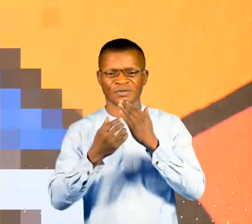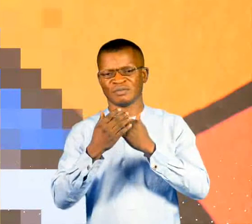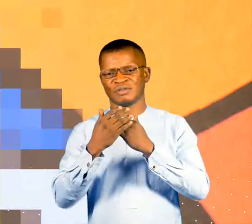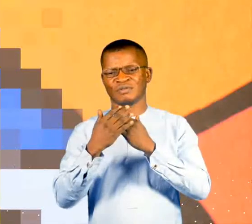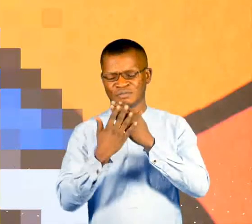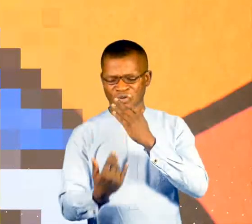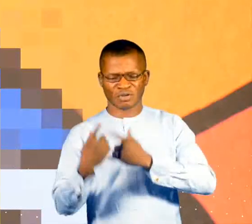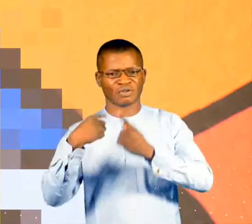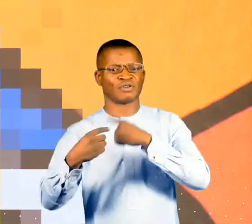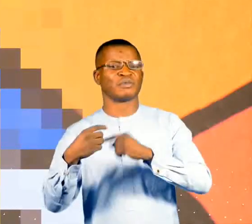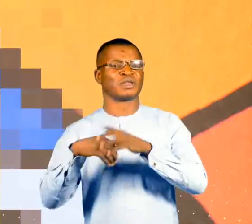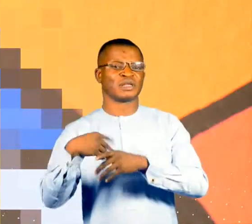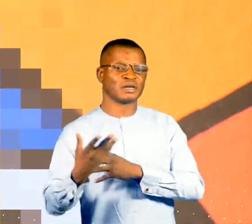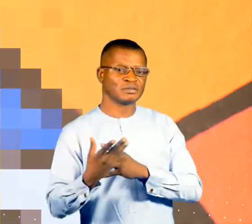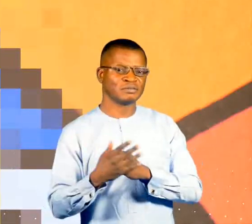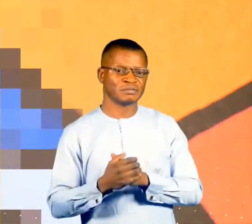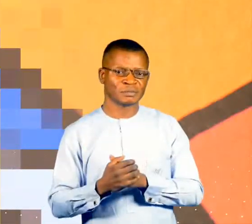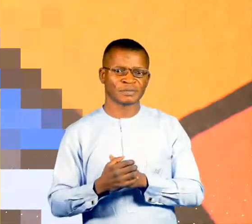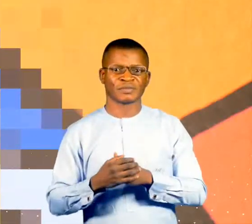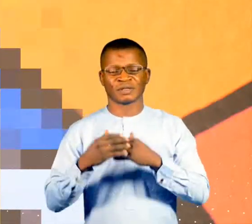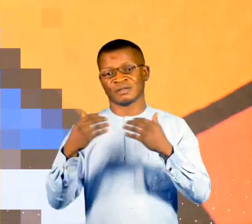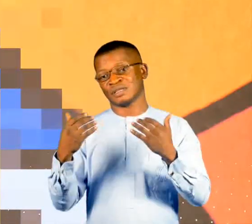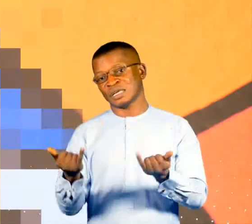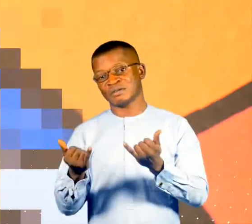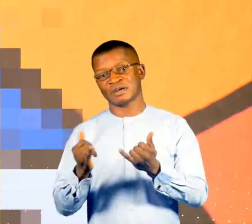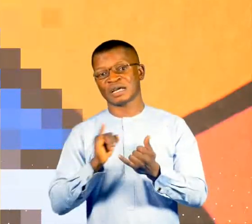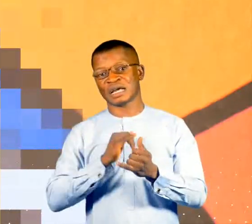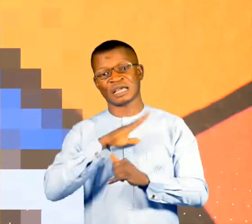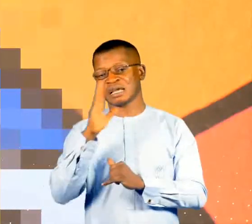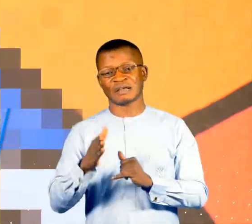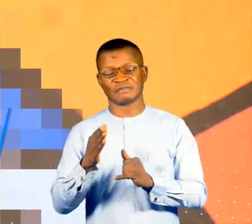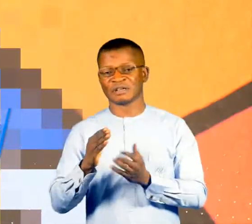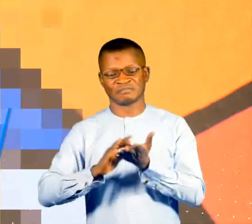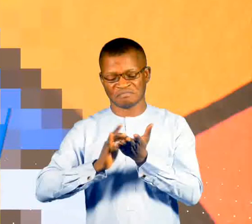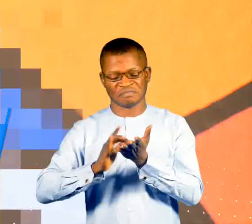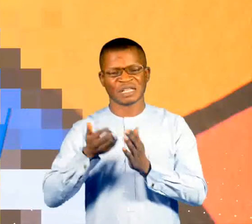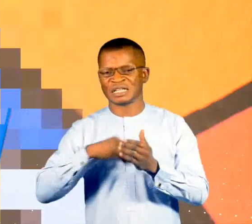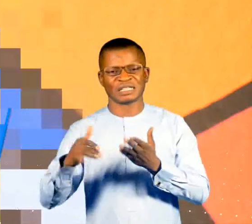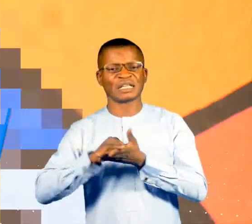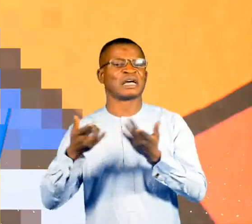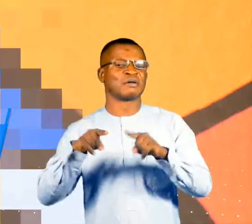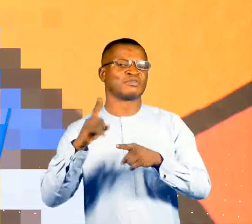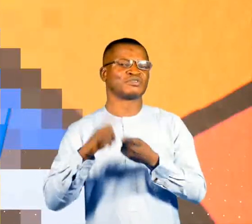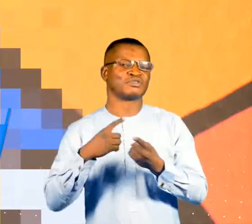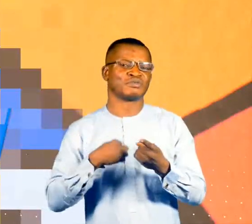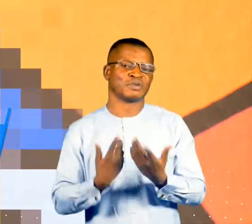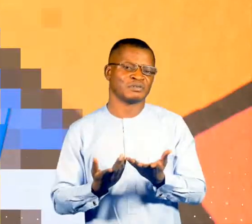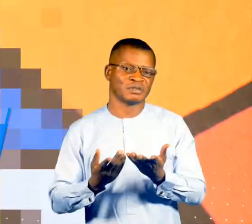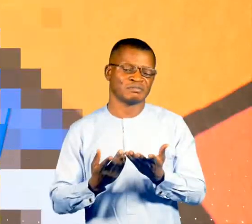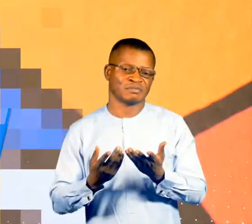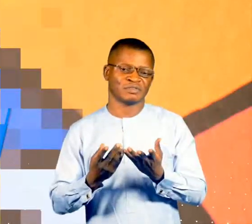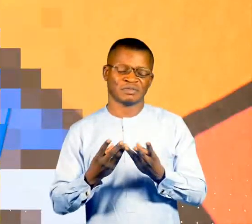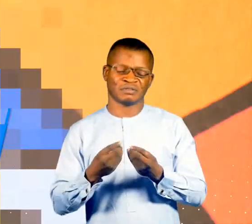snap all the marks, blood coming out from my ear, and she did not maltreat me. Since I'm that woman's house, I've never tasted